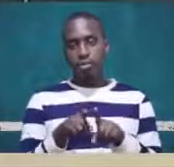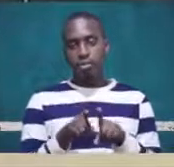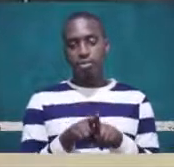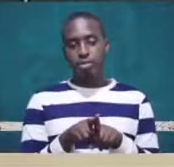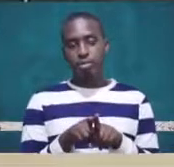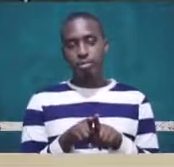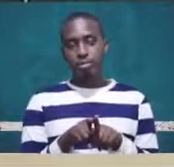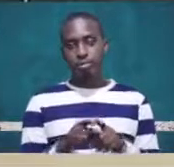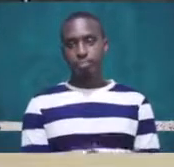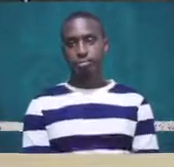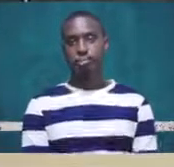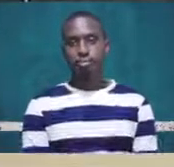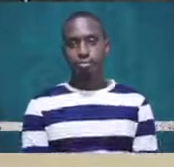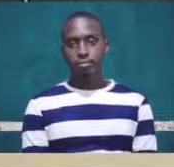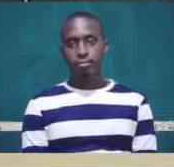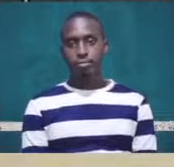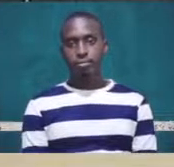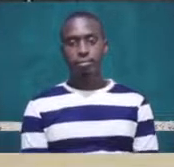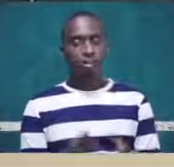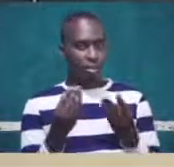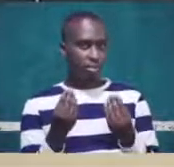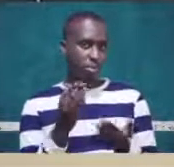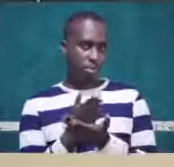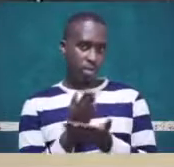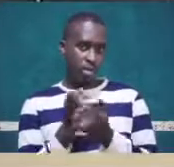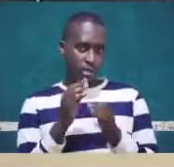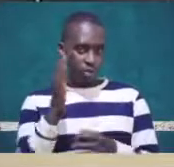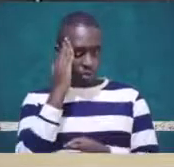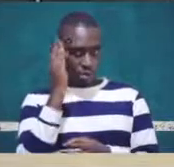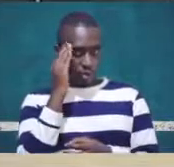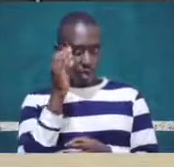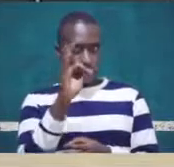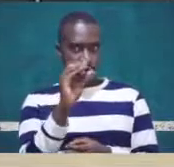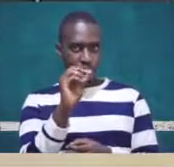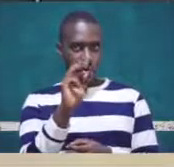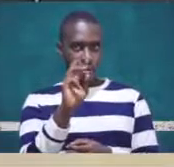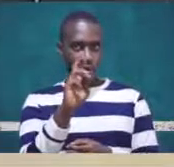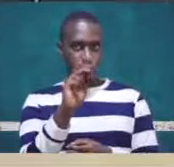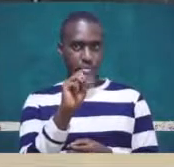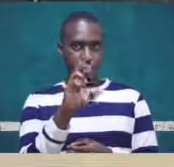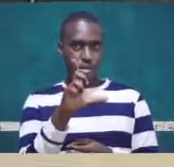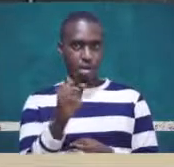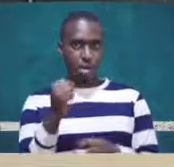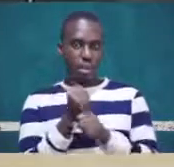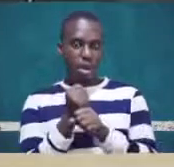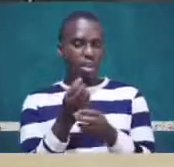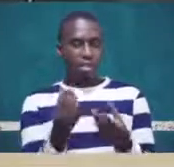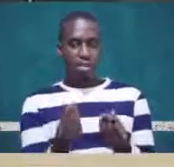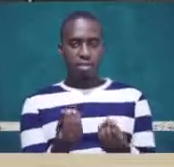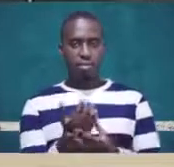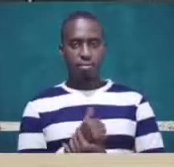all. It's very simple. Just if you know this formula, The work is very, very easy.